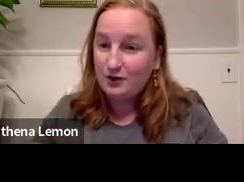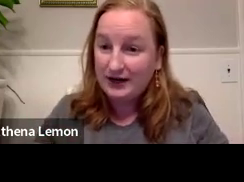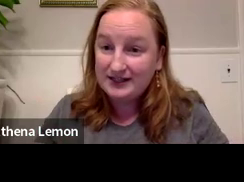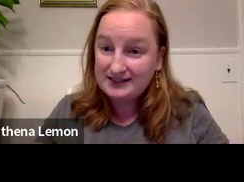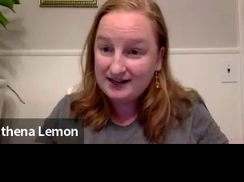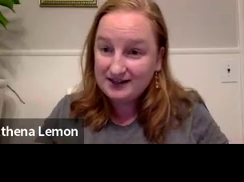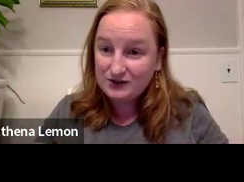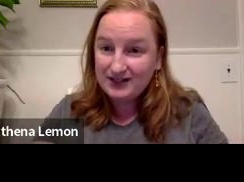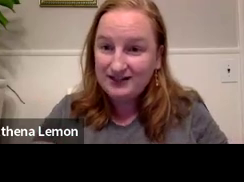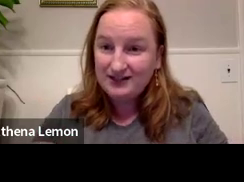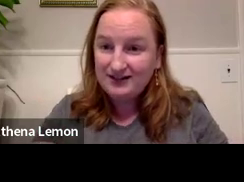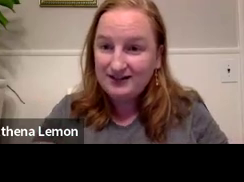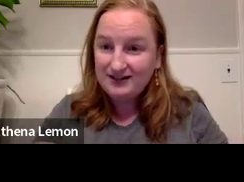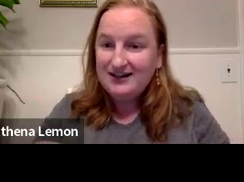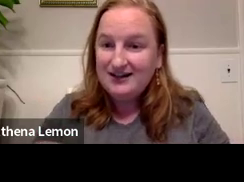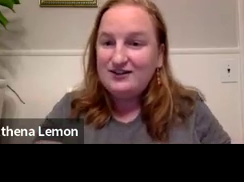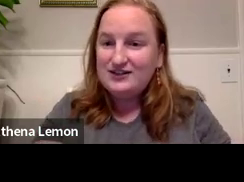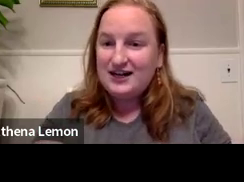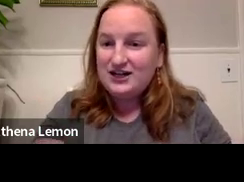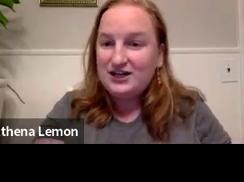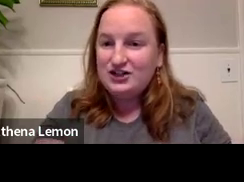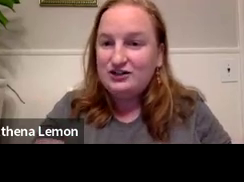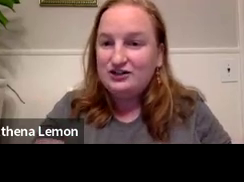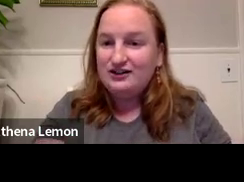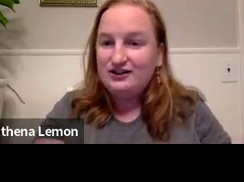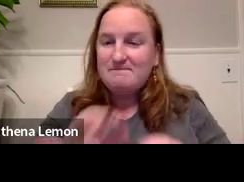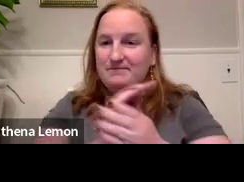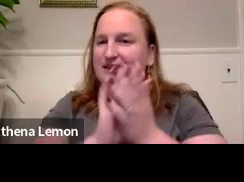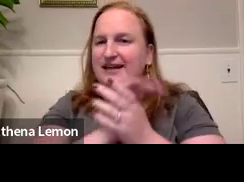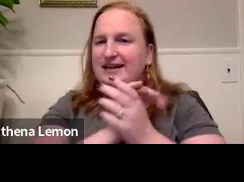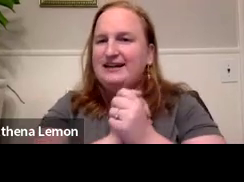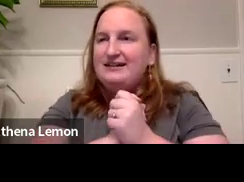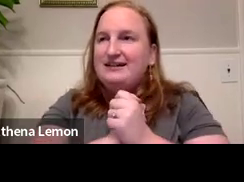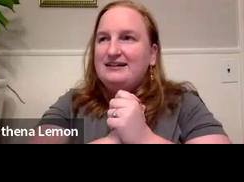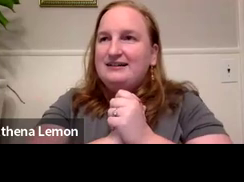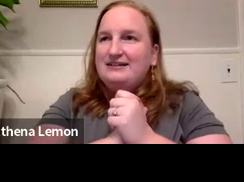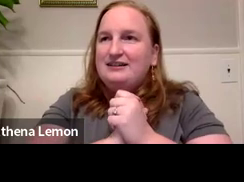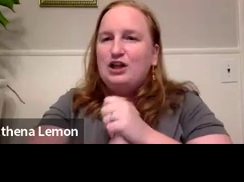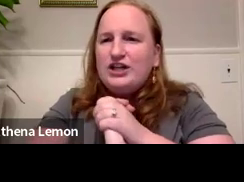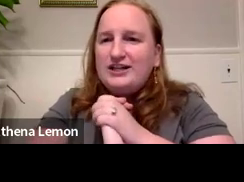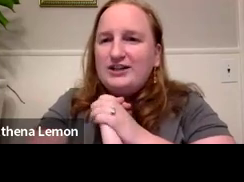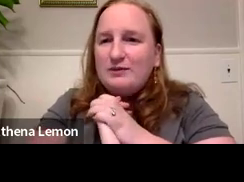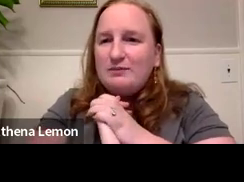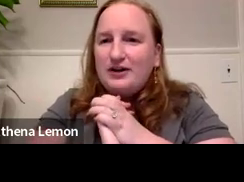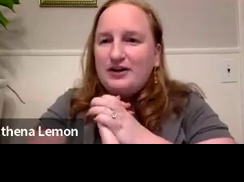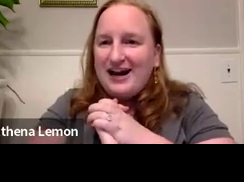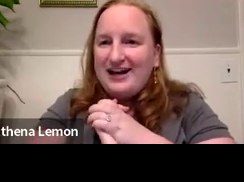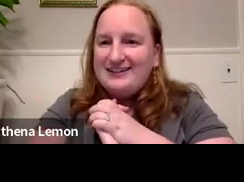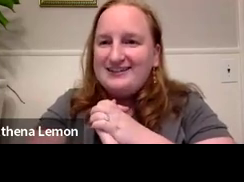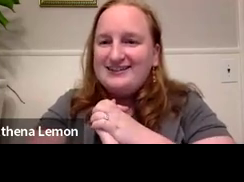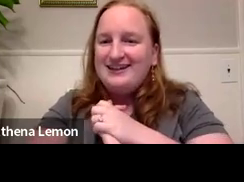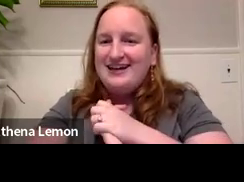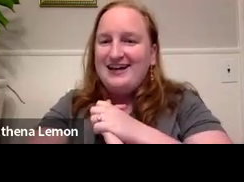washing on the right side of the screen. And there's an educational like lotion you can put on